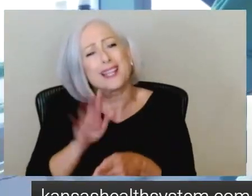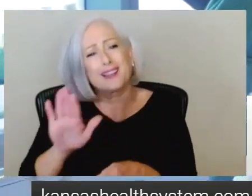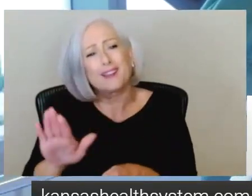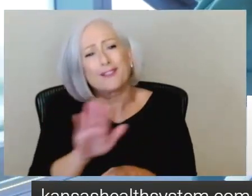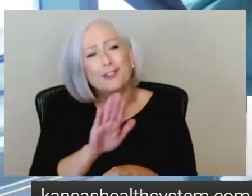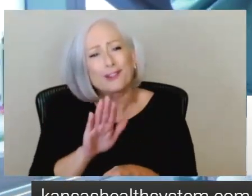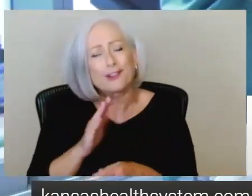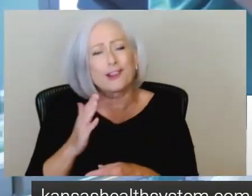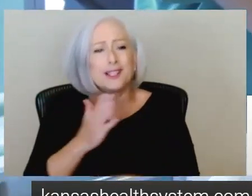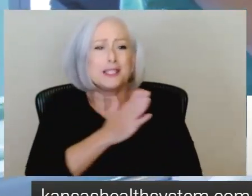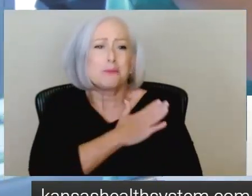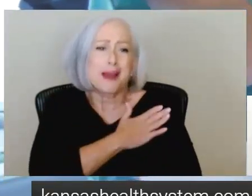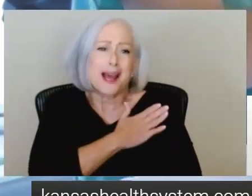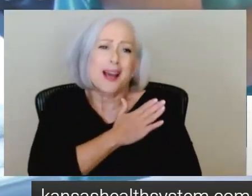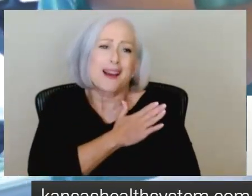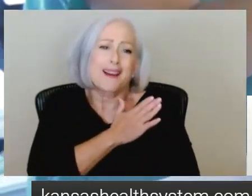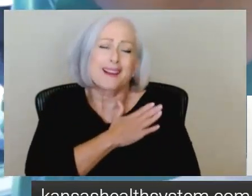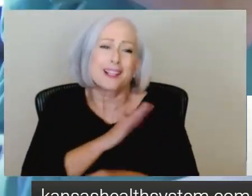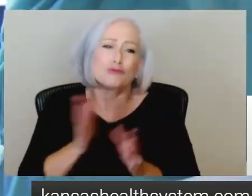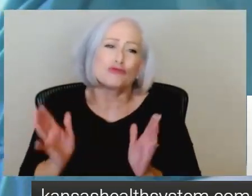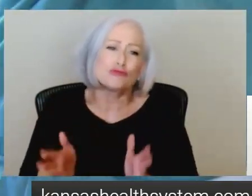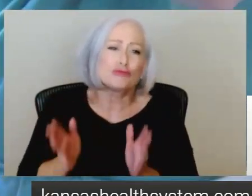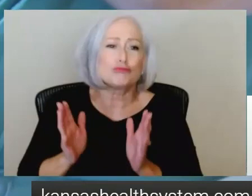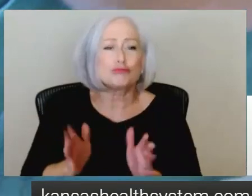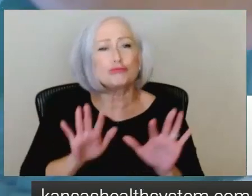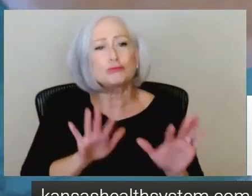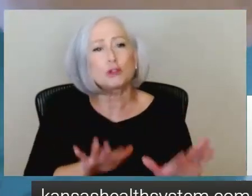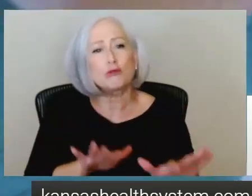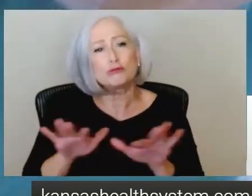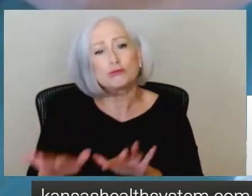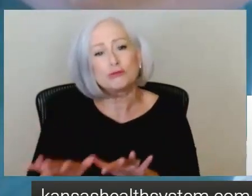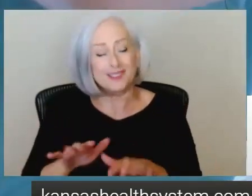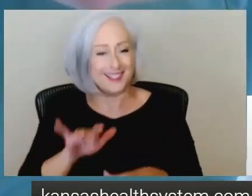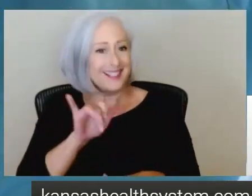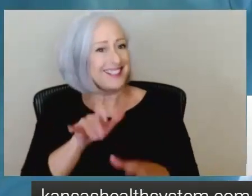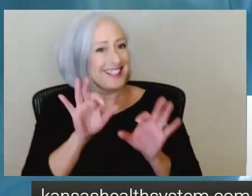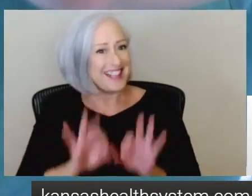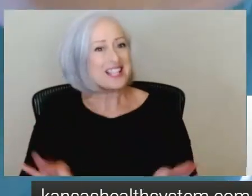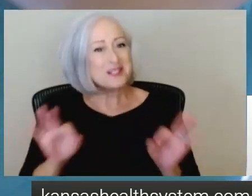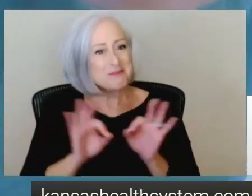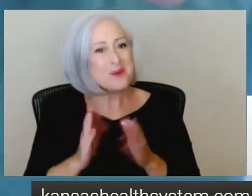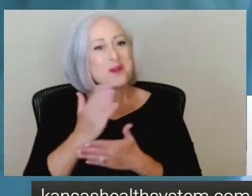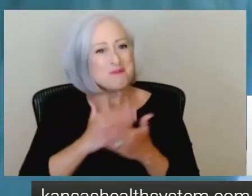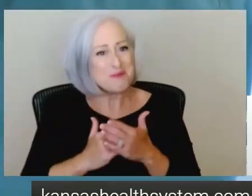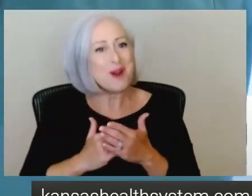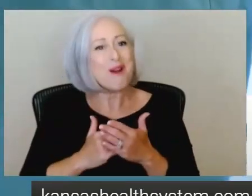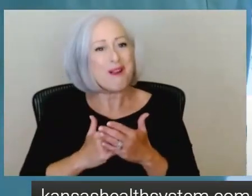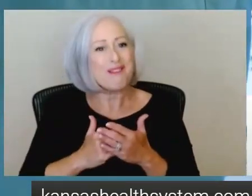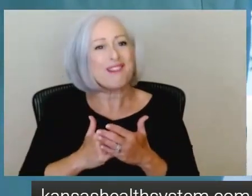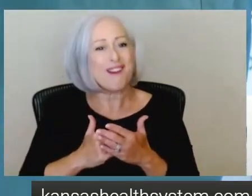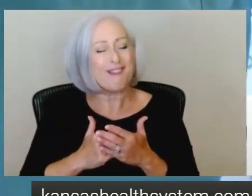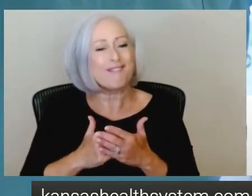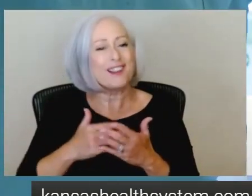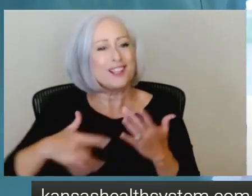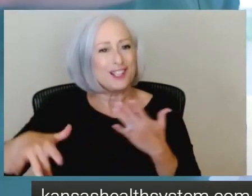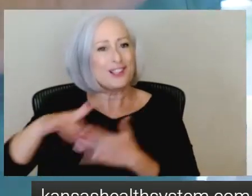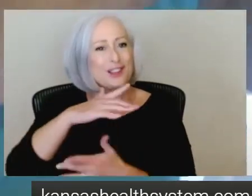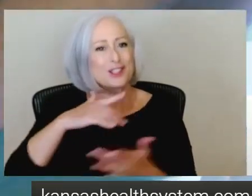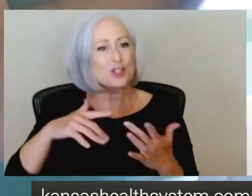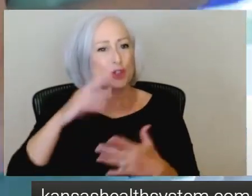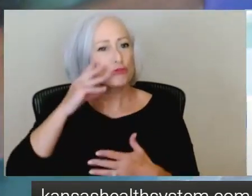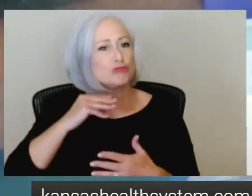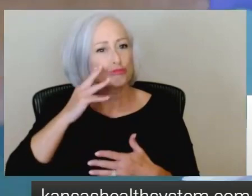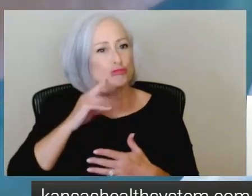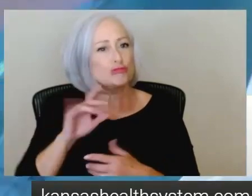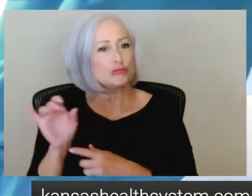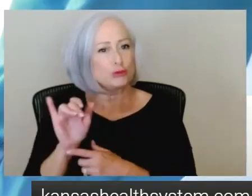her on the shoulder and talking to her, and this is a very important part of the journey as well, this relationship that Dr. Kinsman has with